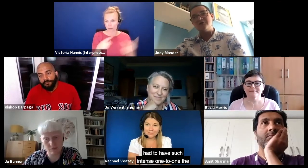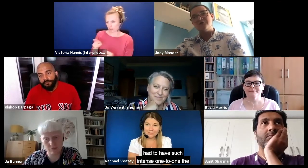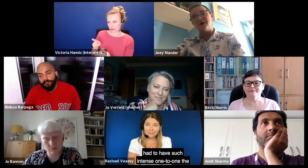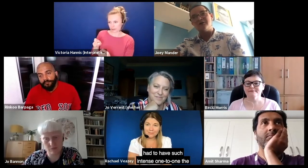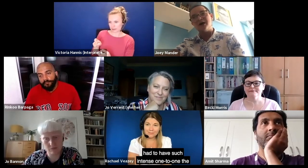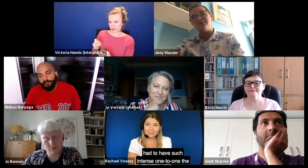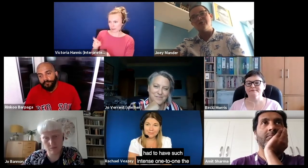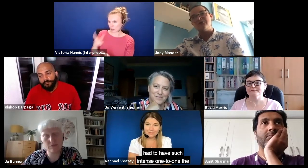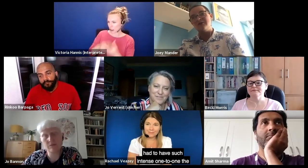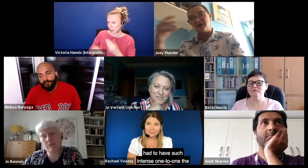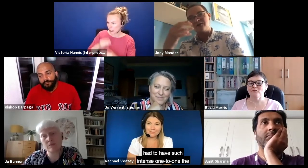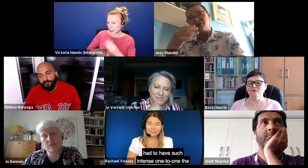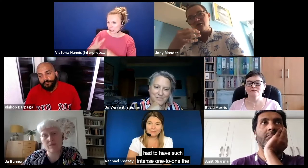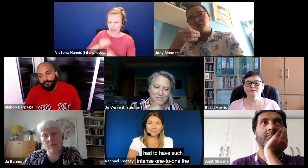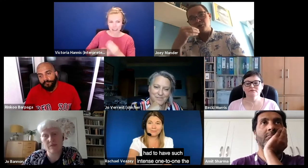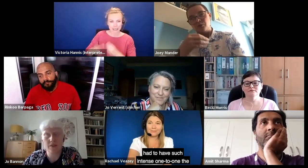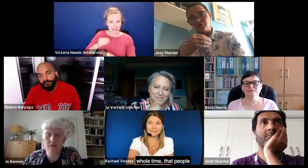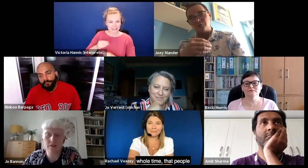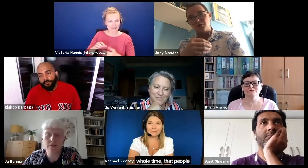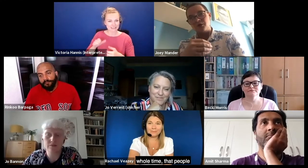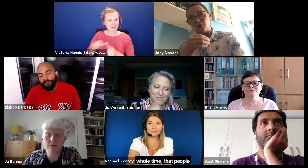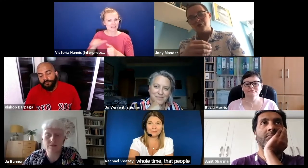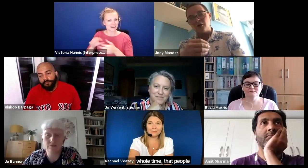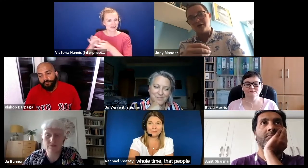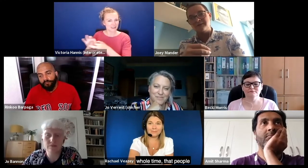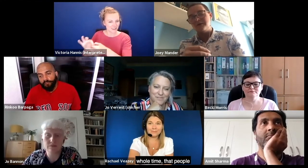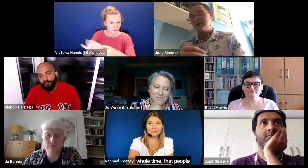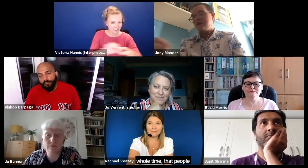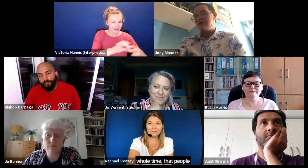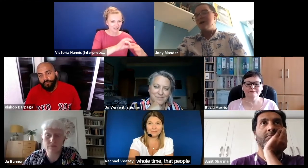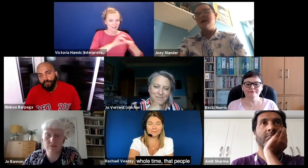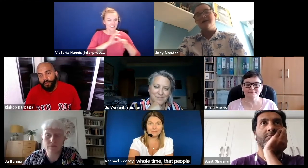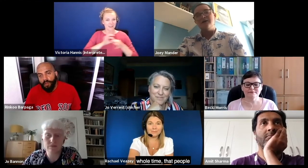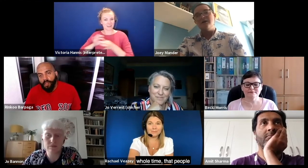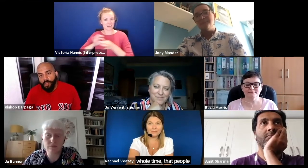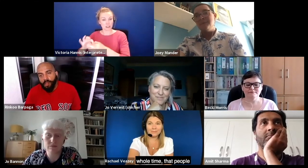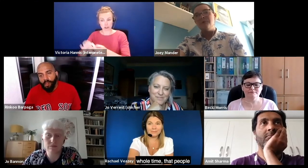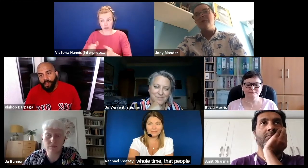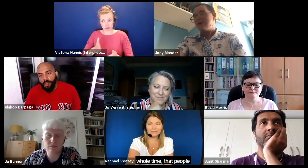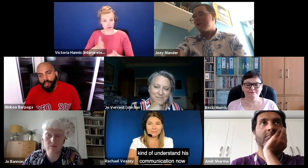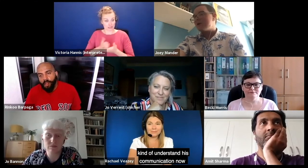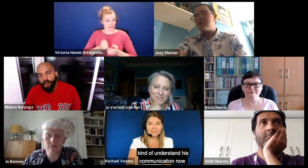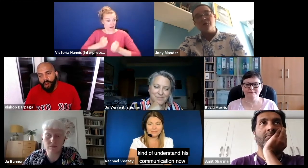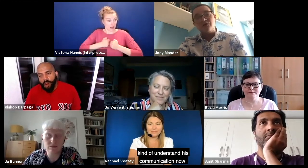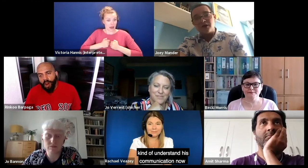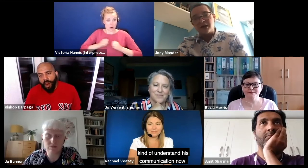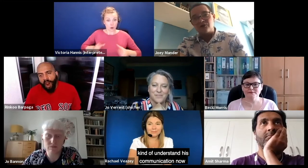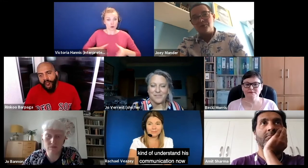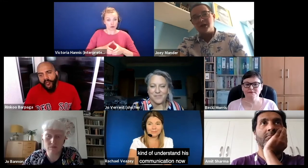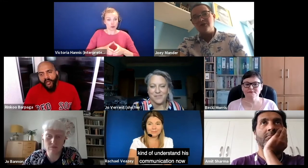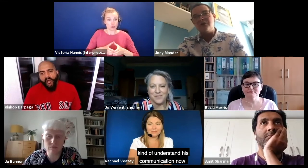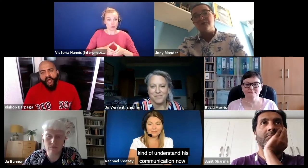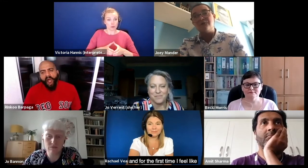now, because we've had to have such intense one-to-one the whole time, that people kind of understand